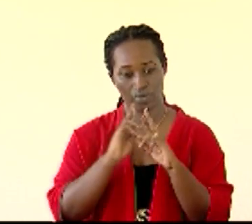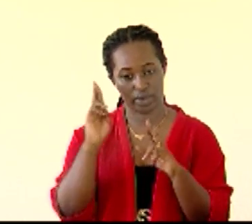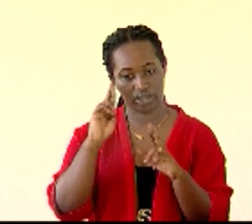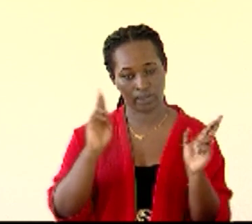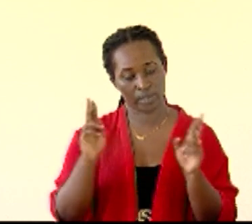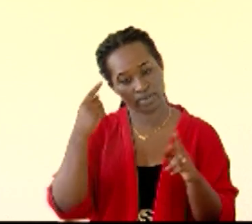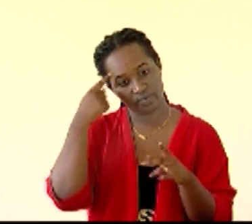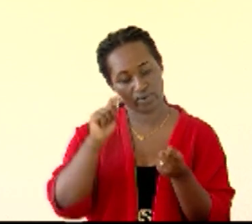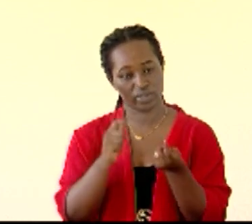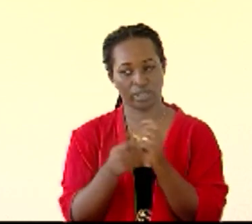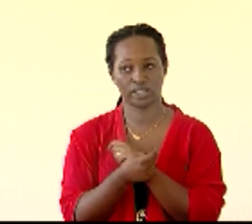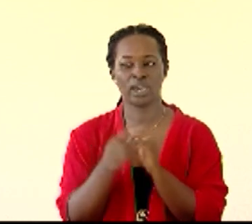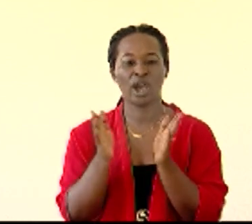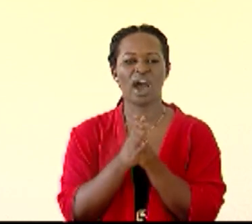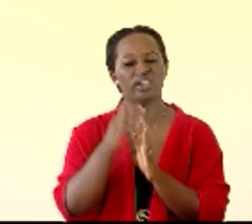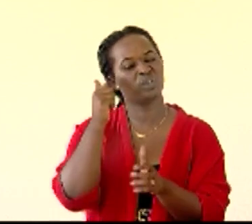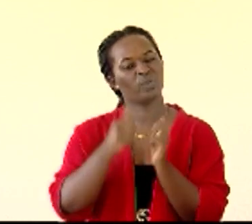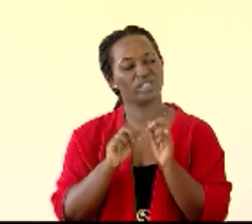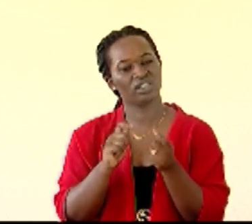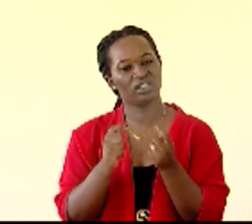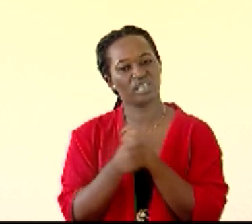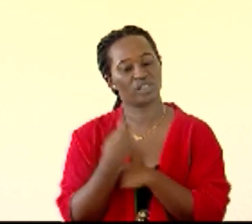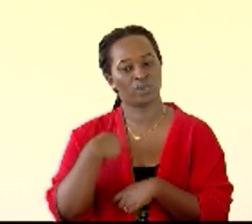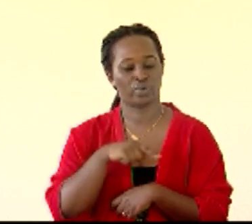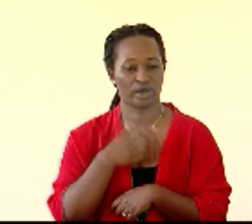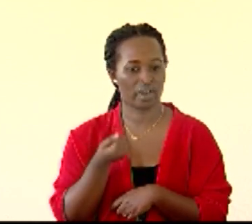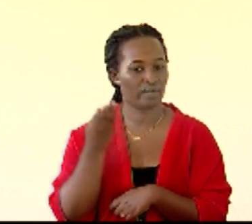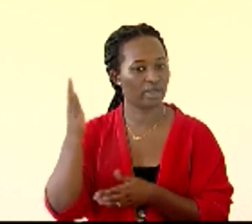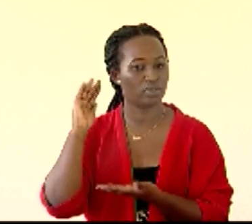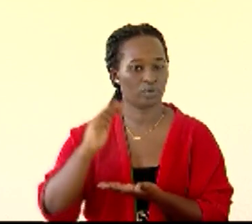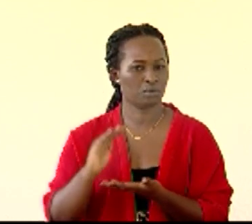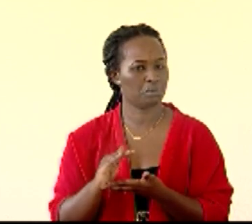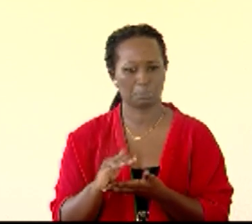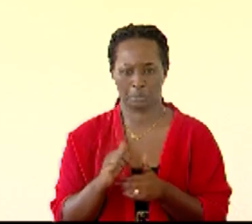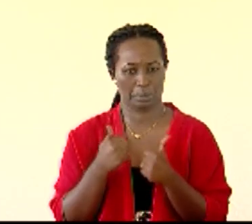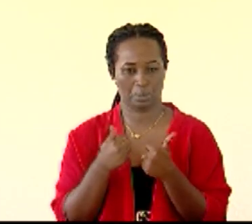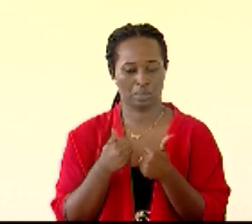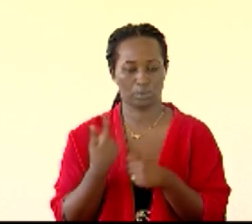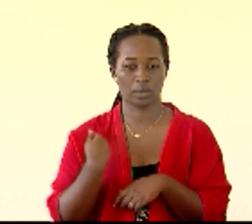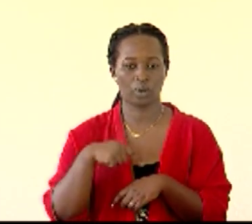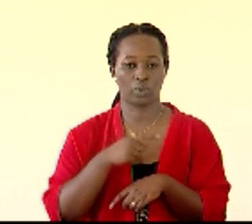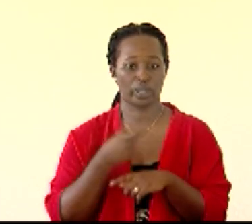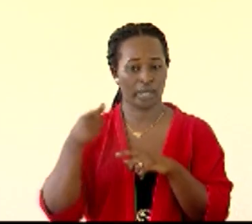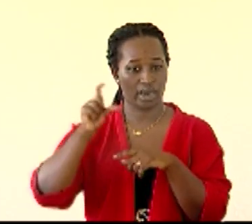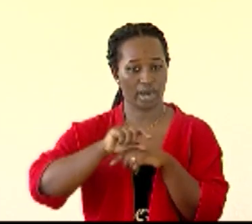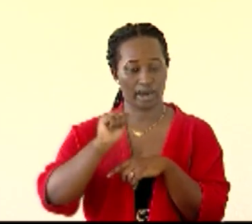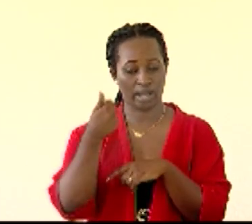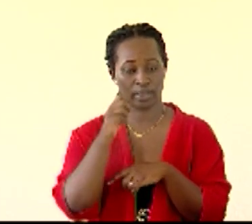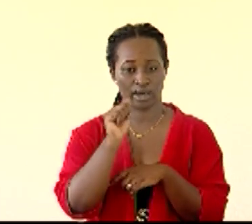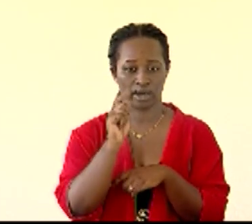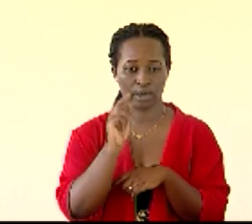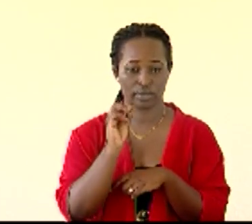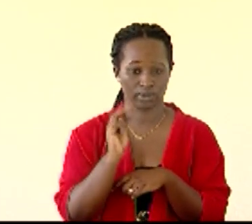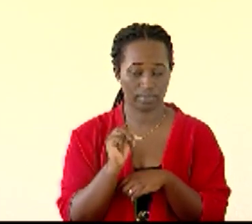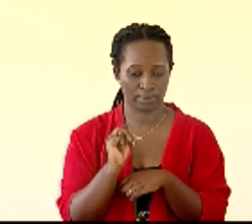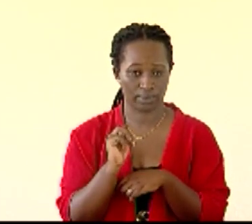which change do we have here? To reduce it. So interesting. We added a carbon atom, they became